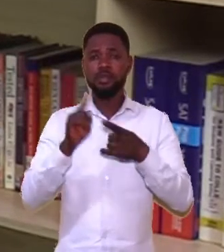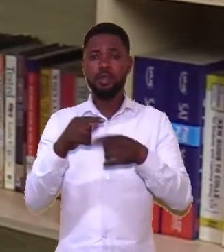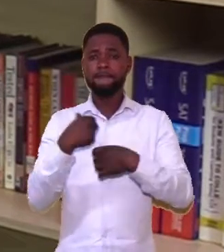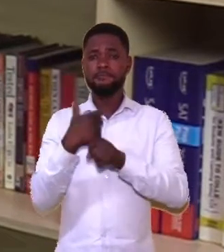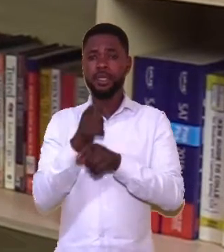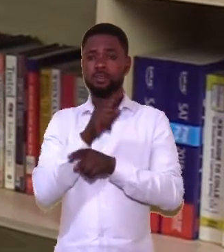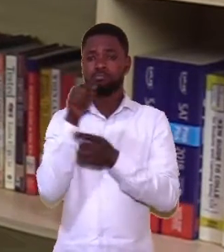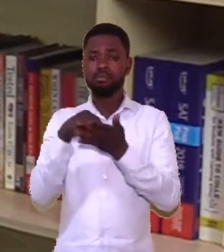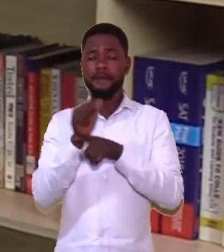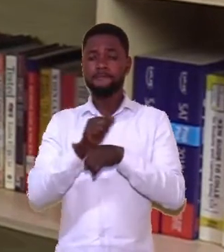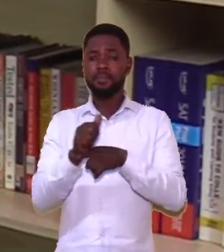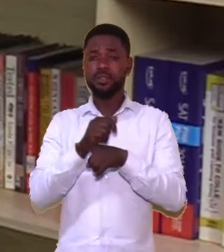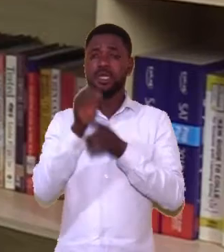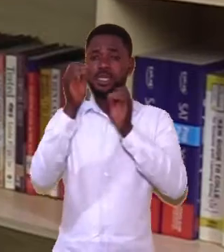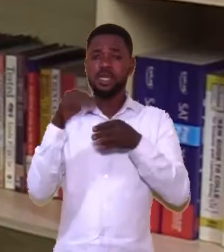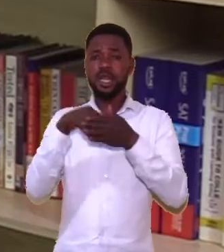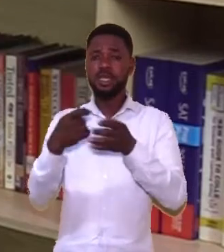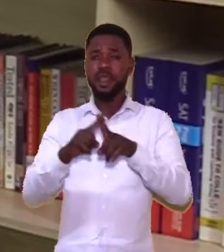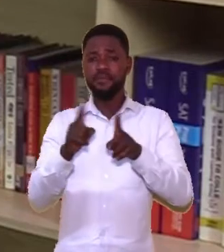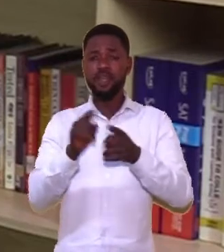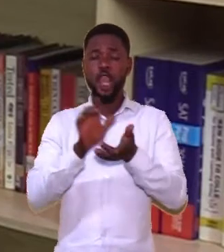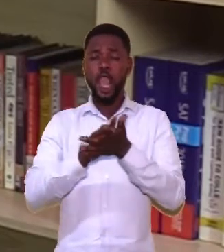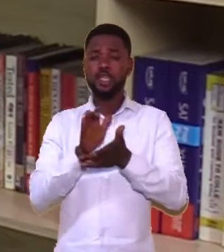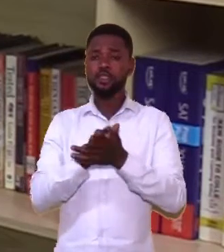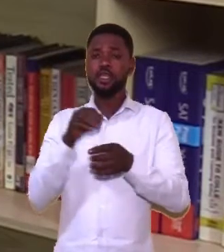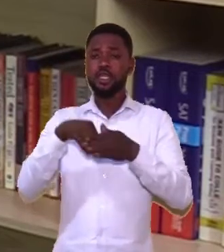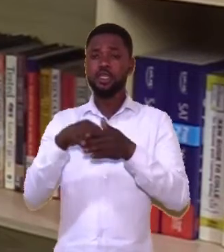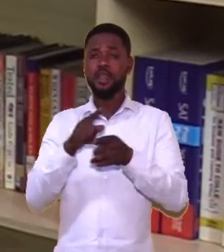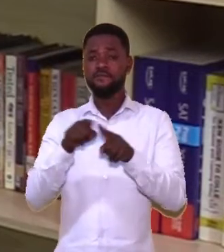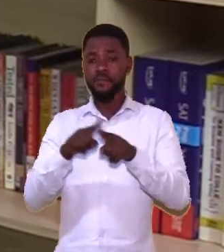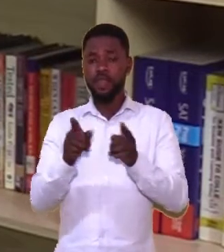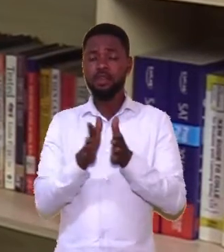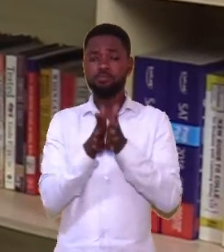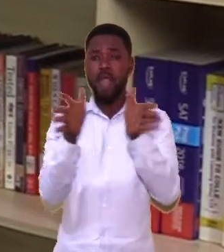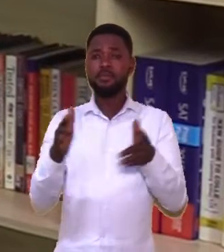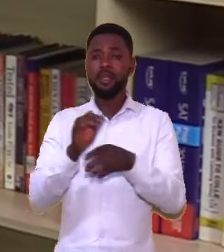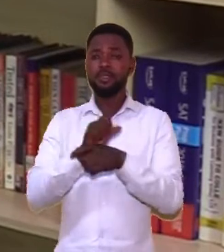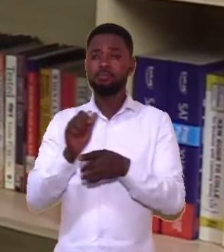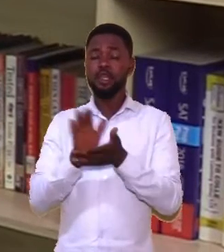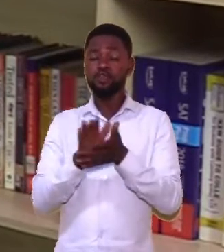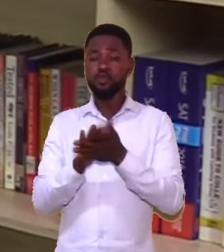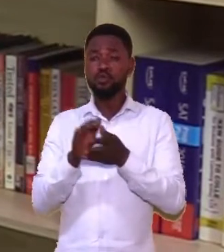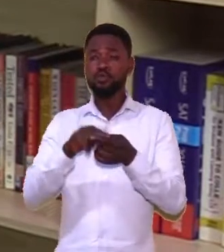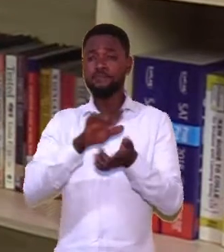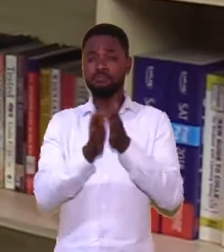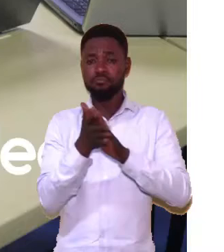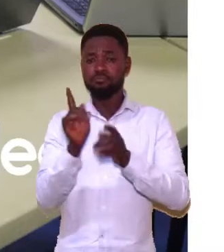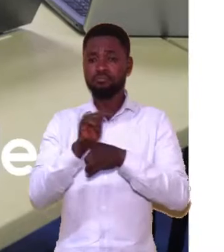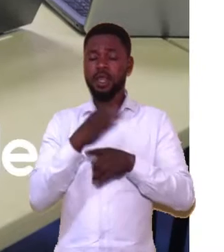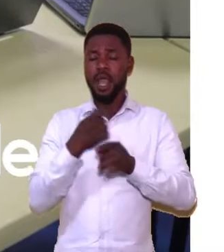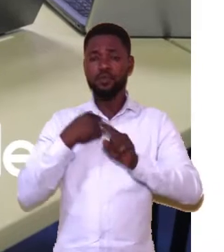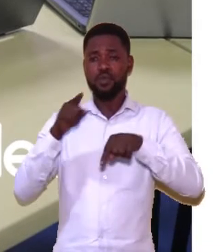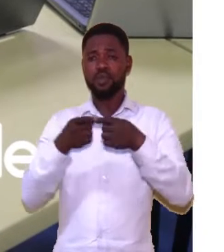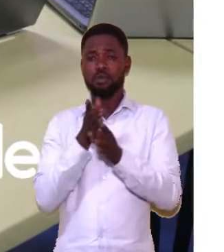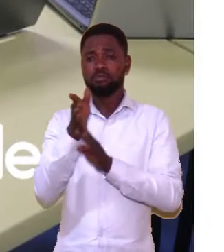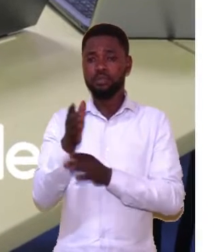of practice-based approach. So teachers in the various schools in District 4, in the various public schools, they form a community of practice, all the STEM teachers. And then we